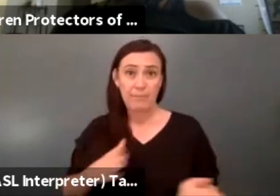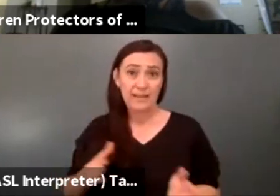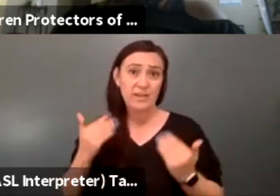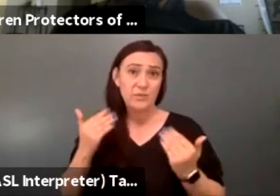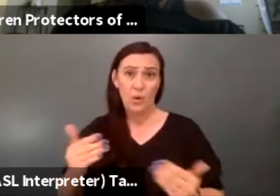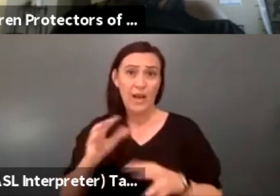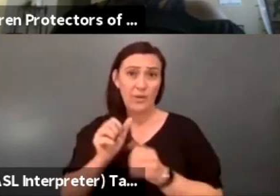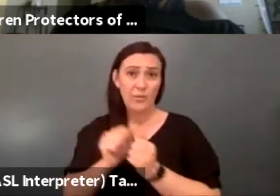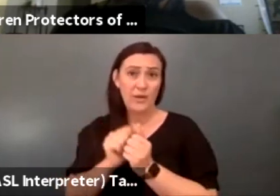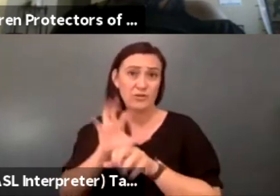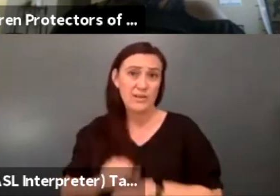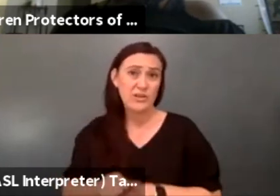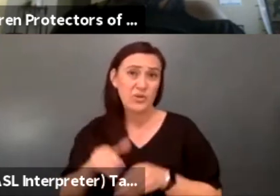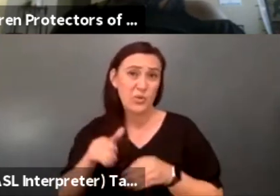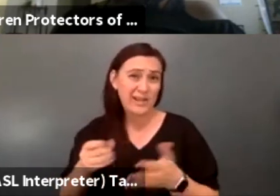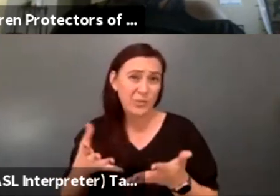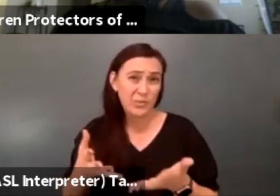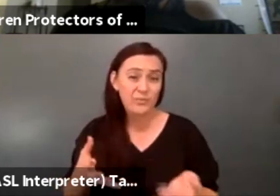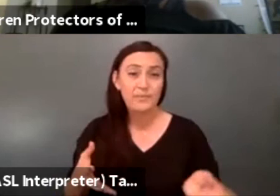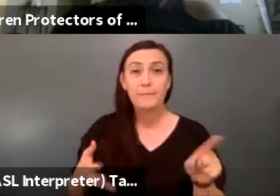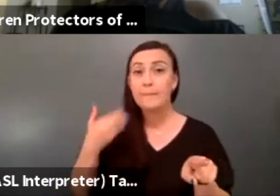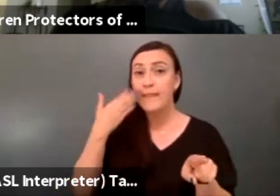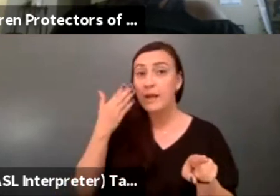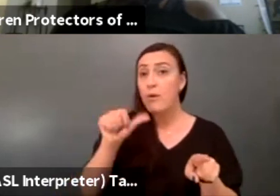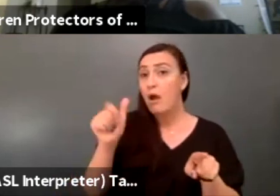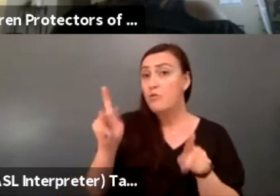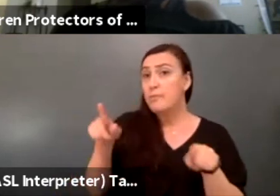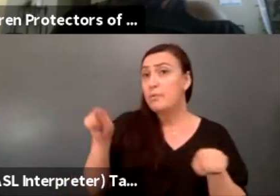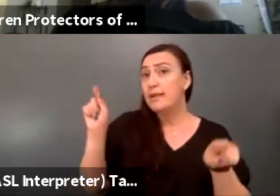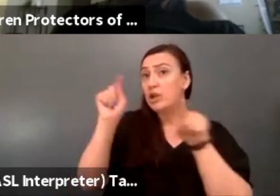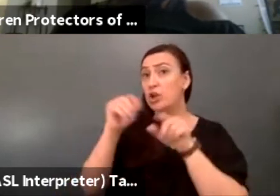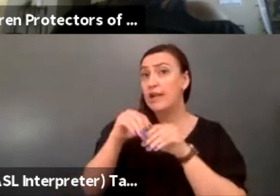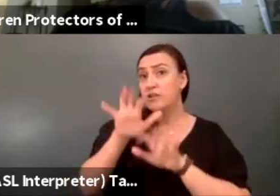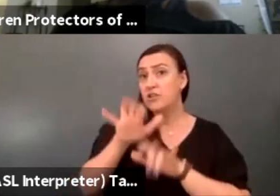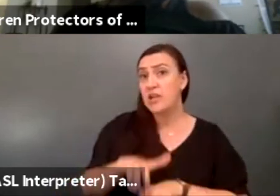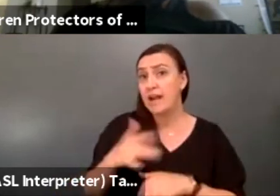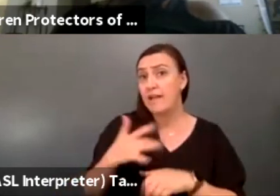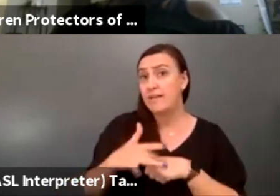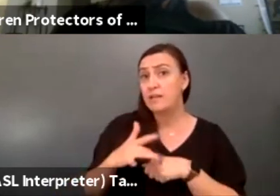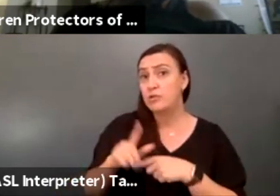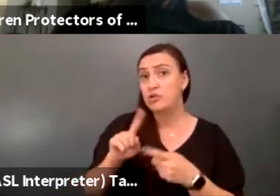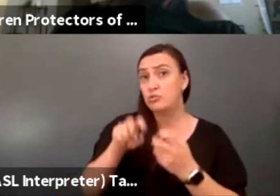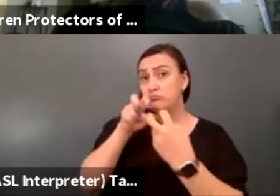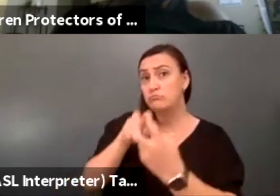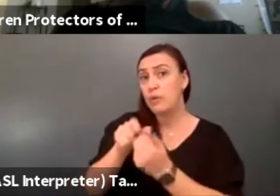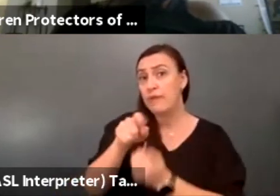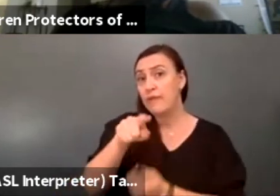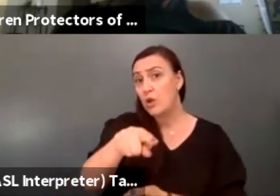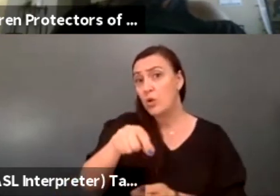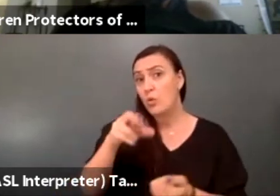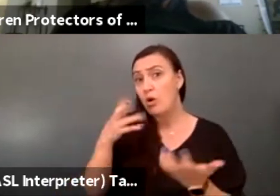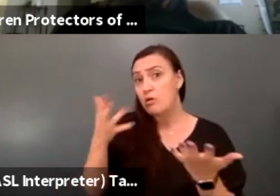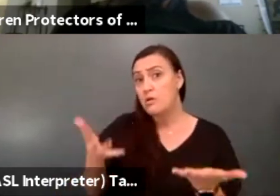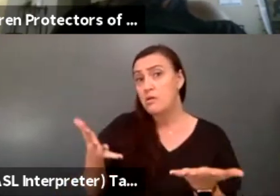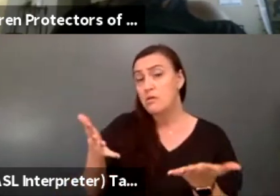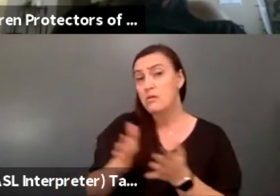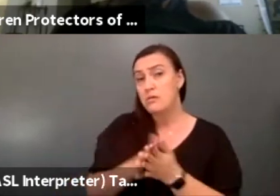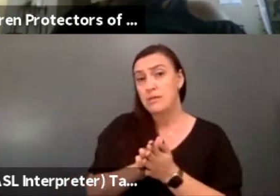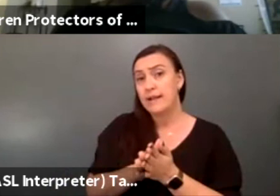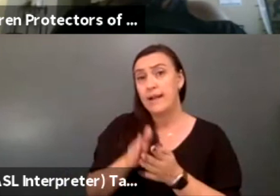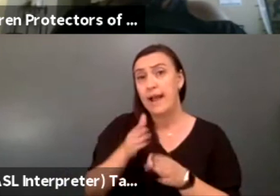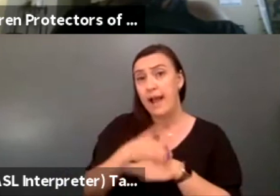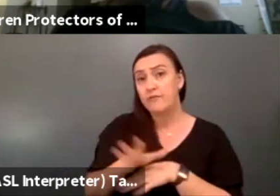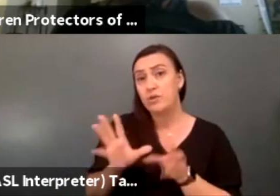way anyway. Yeah. I don't know, maybe there are people here who in the chat would be available to talk with you more offline. I